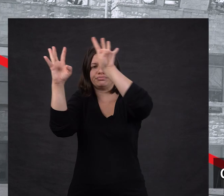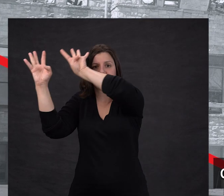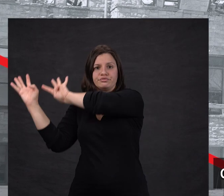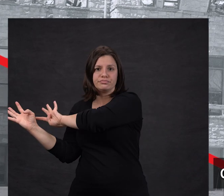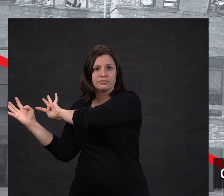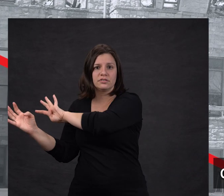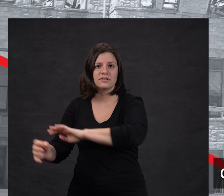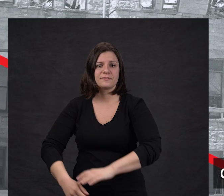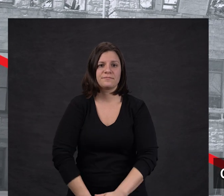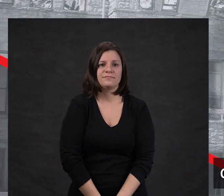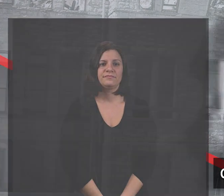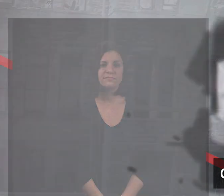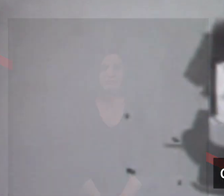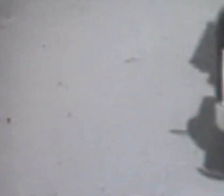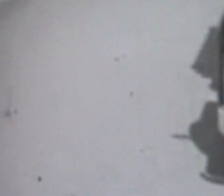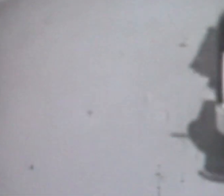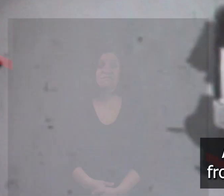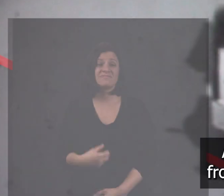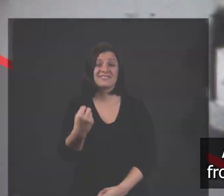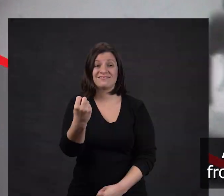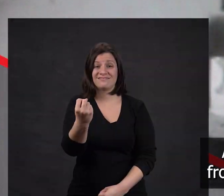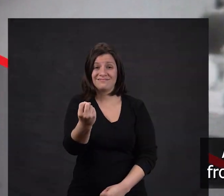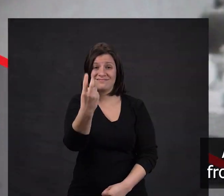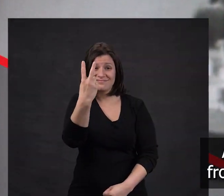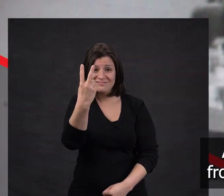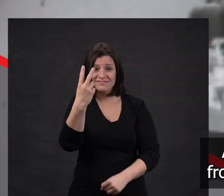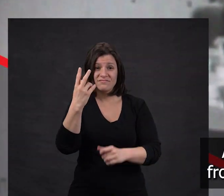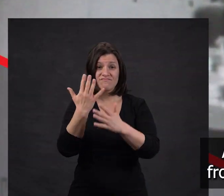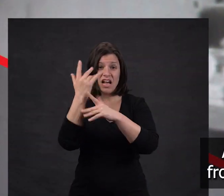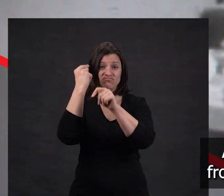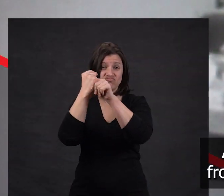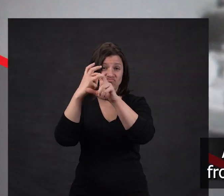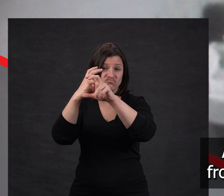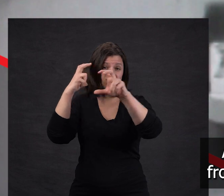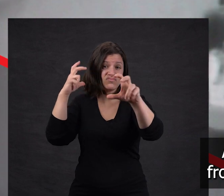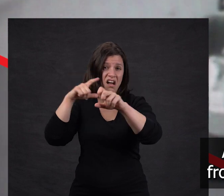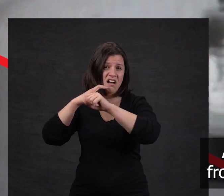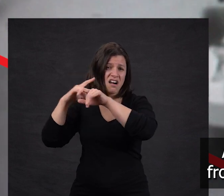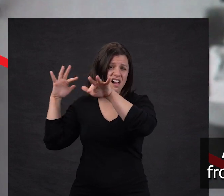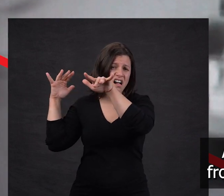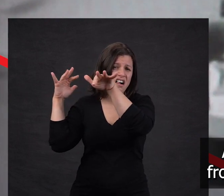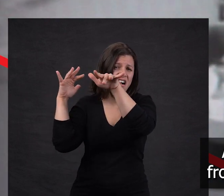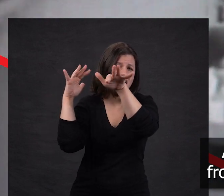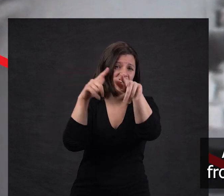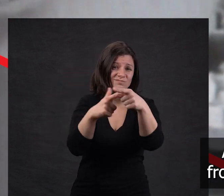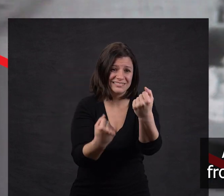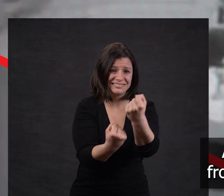Film footage of fire truck. About a dozen fire trucks from across the city assisted,